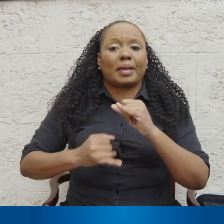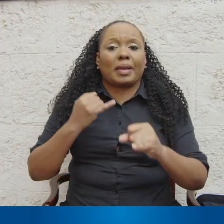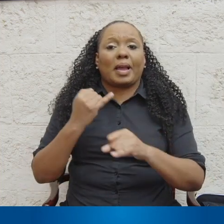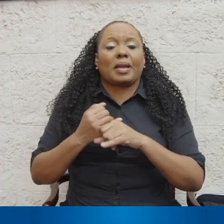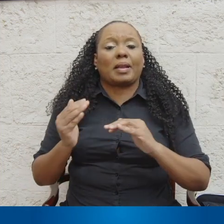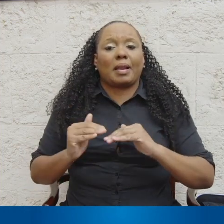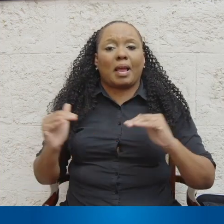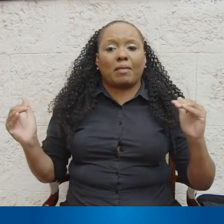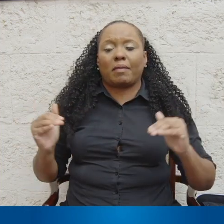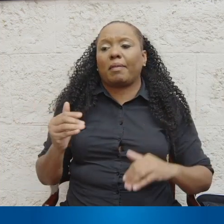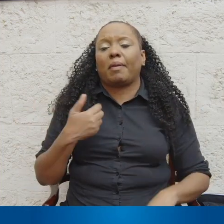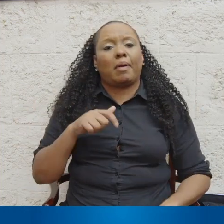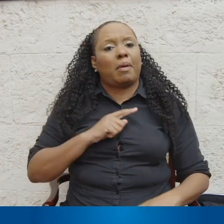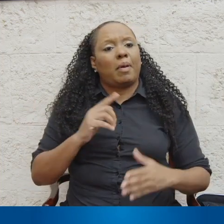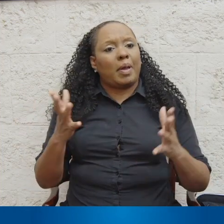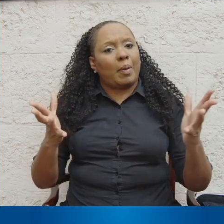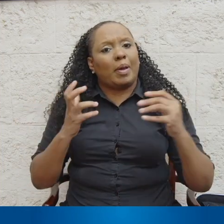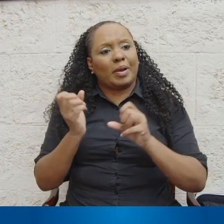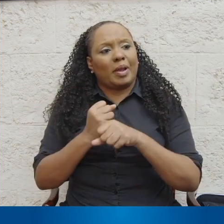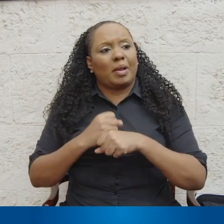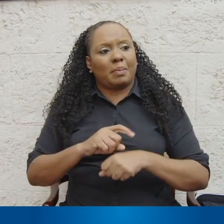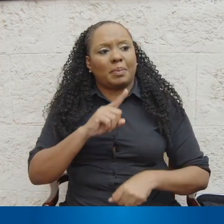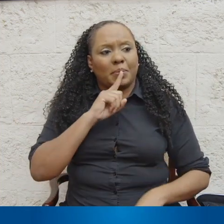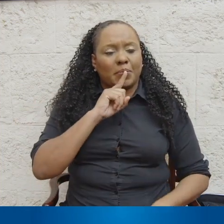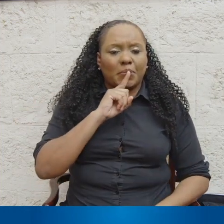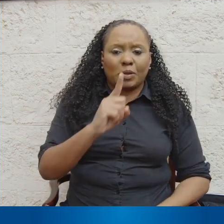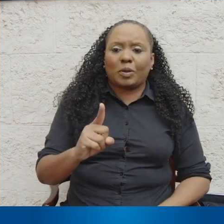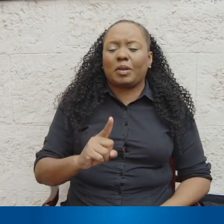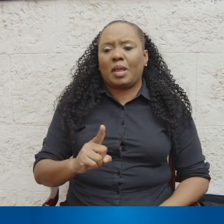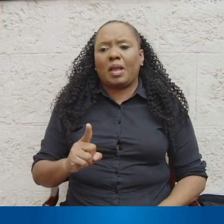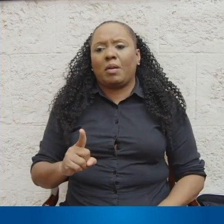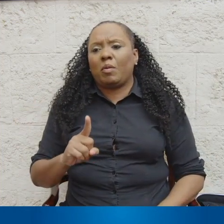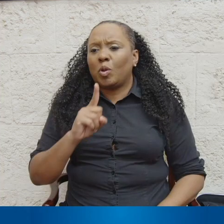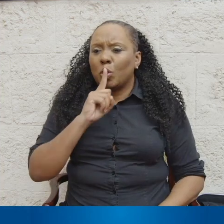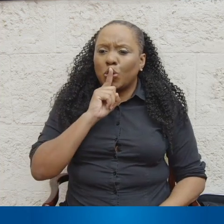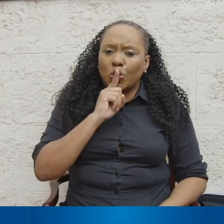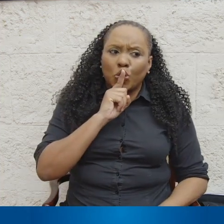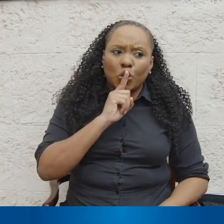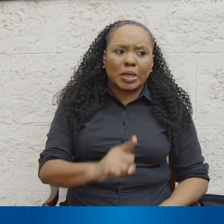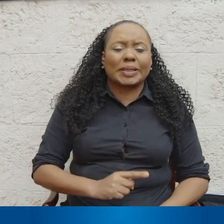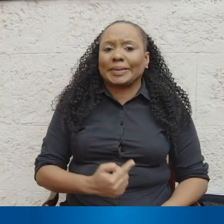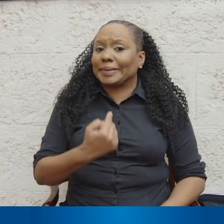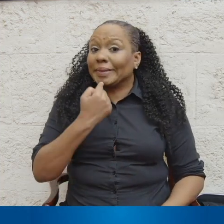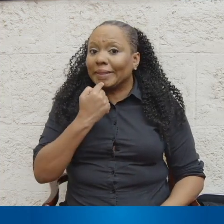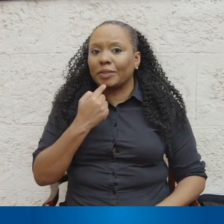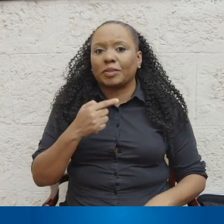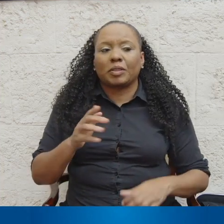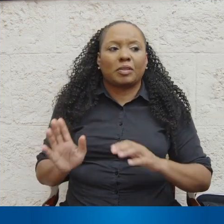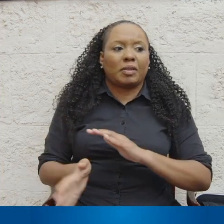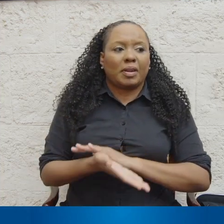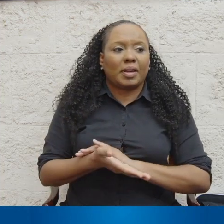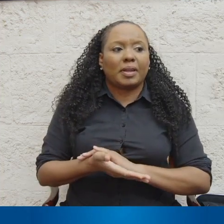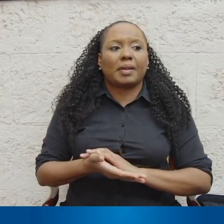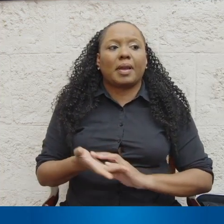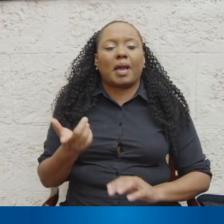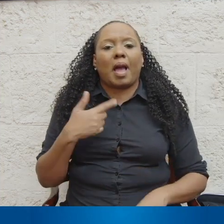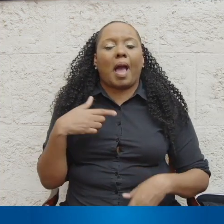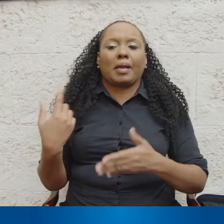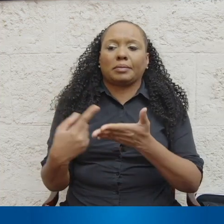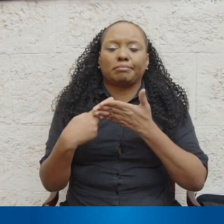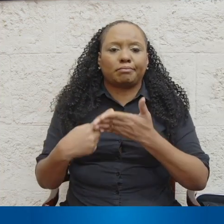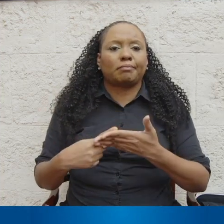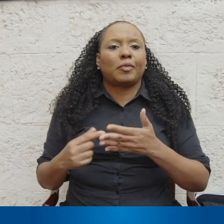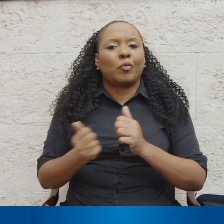that we can monetize cricket on island. I've had discussions with the legends. I'm planning to